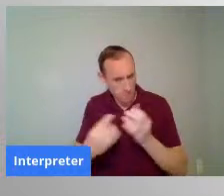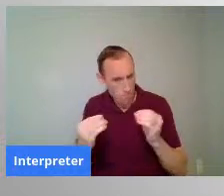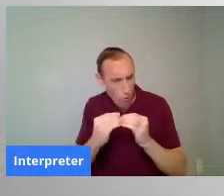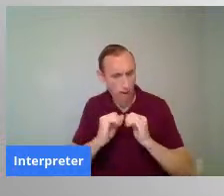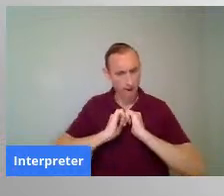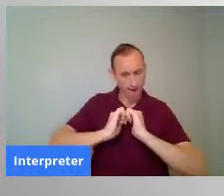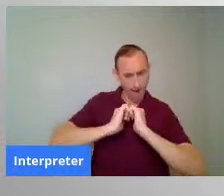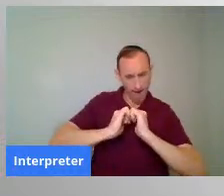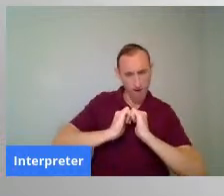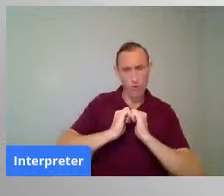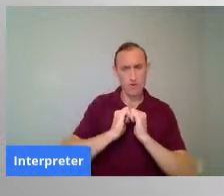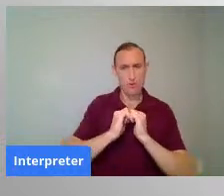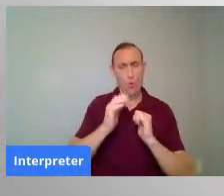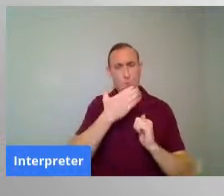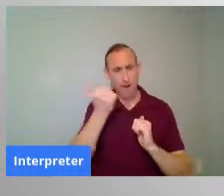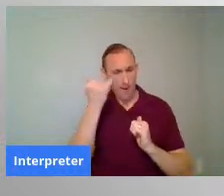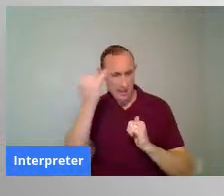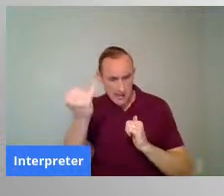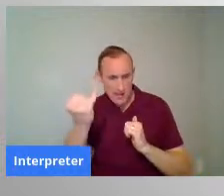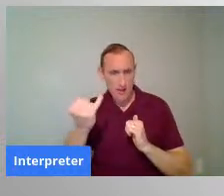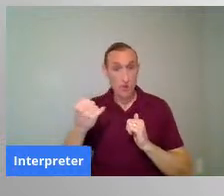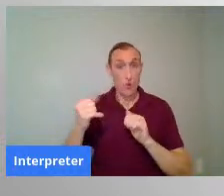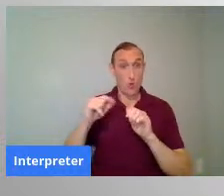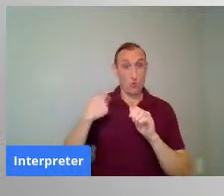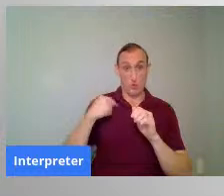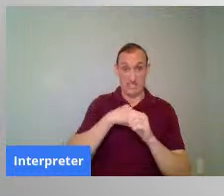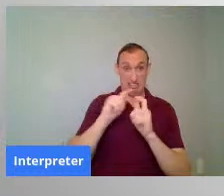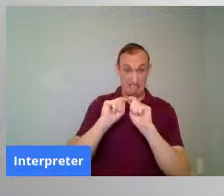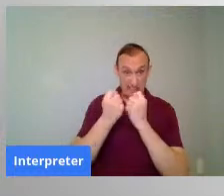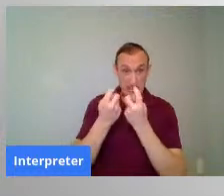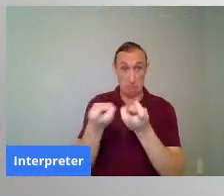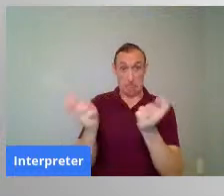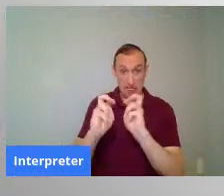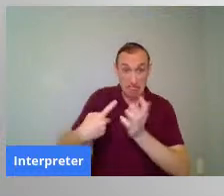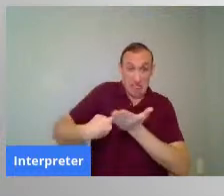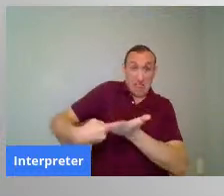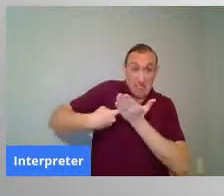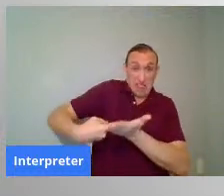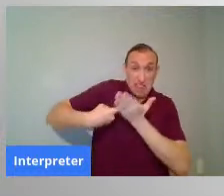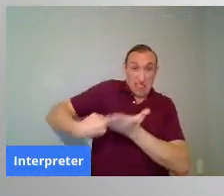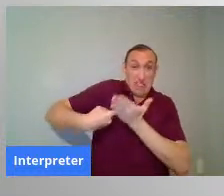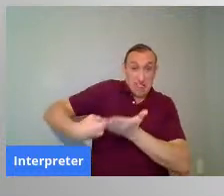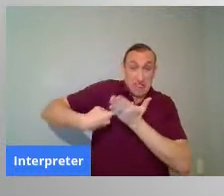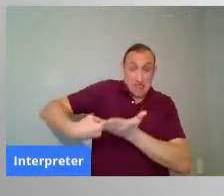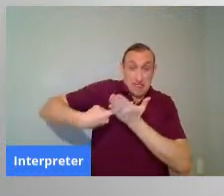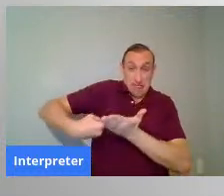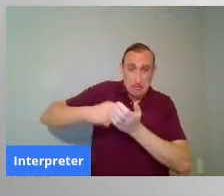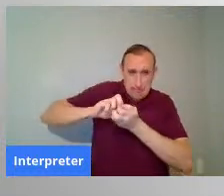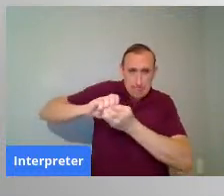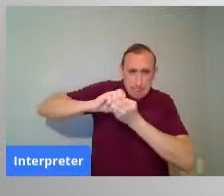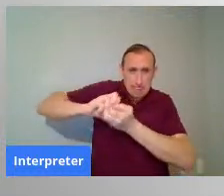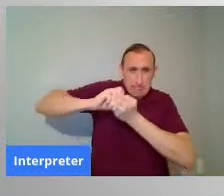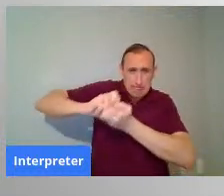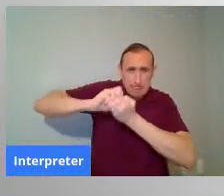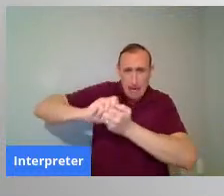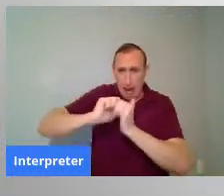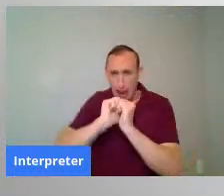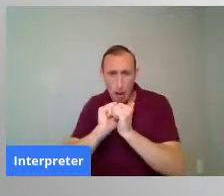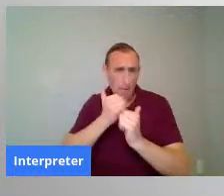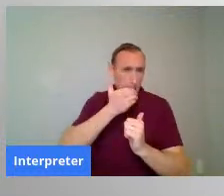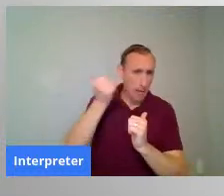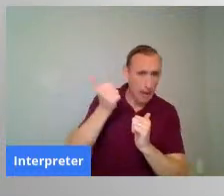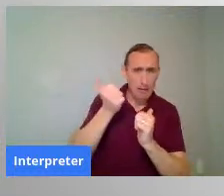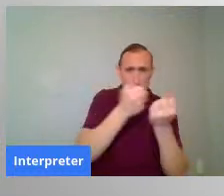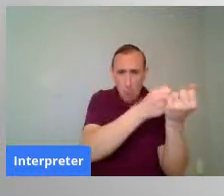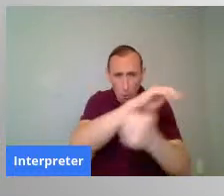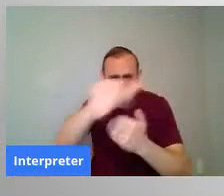many iterations of this plan we've had in the last 48 hours, because we want to, these kids need